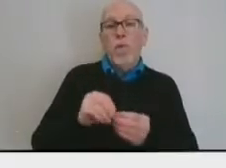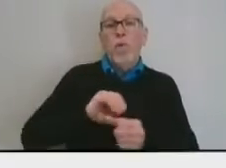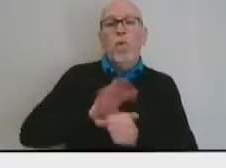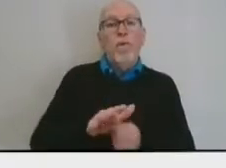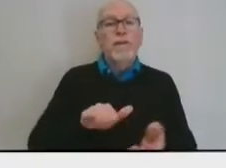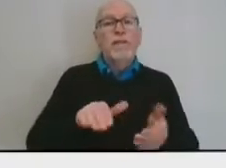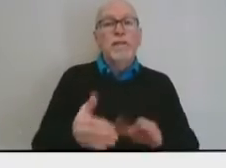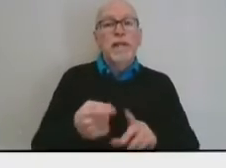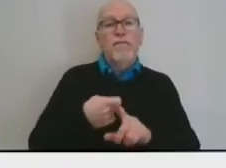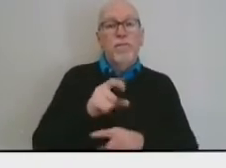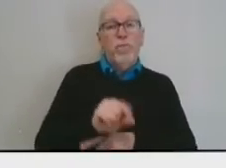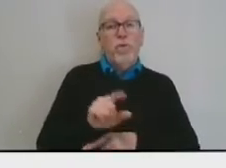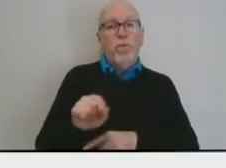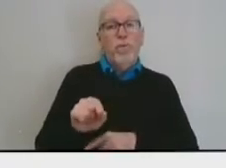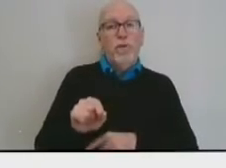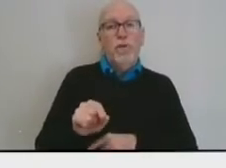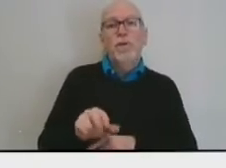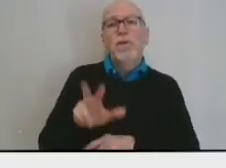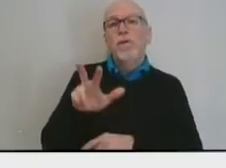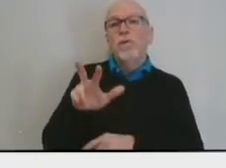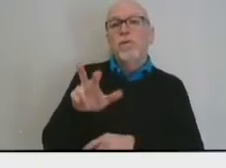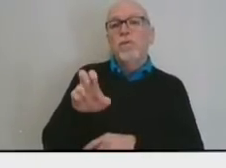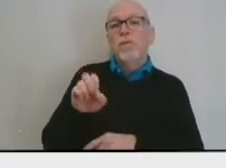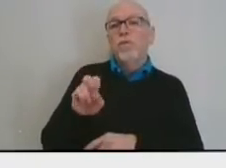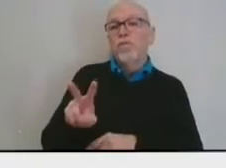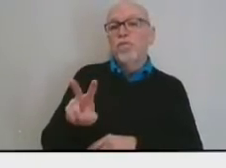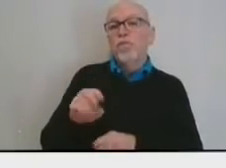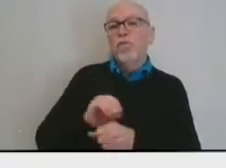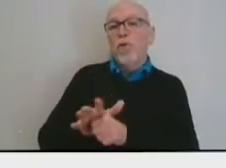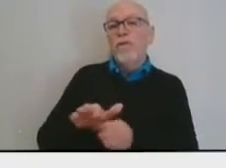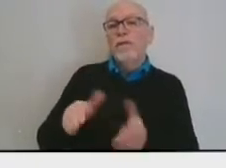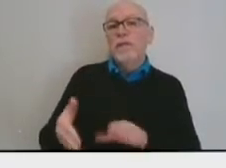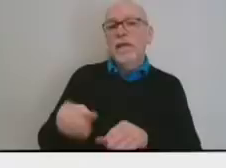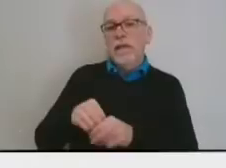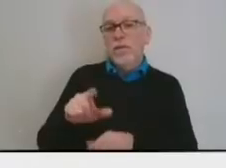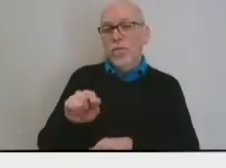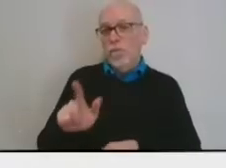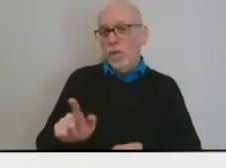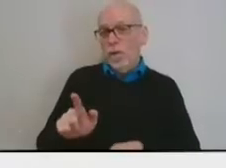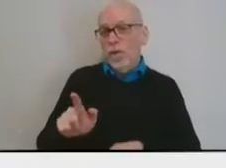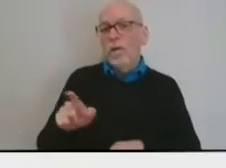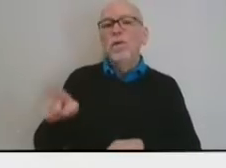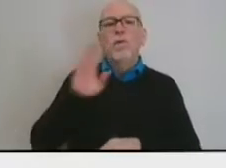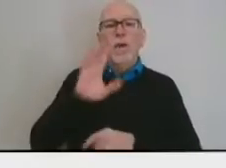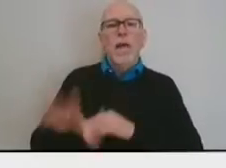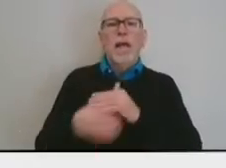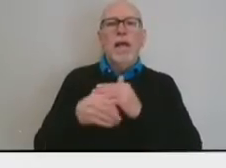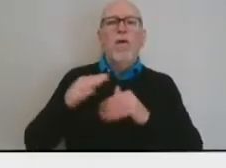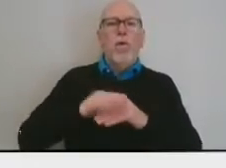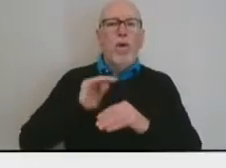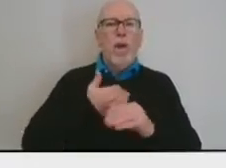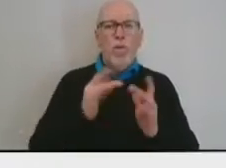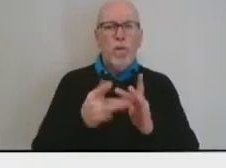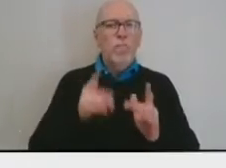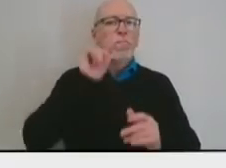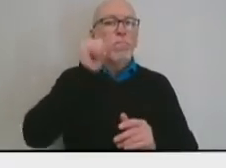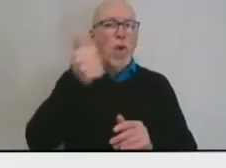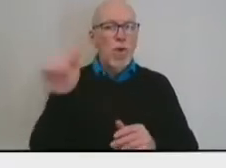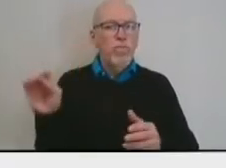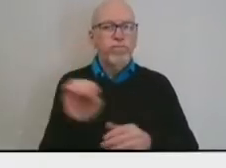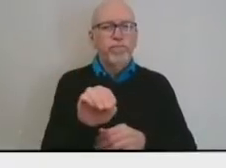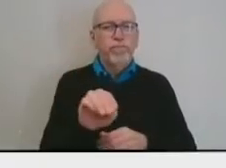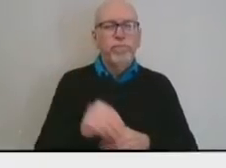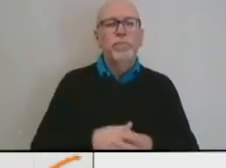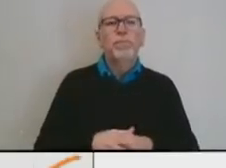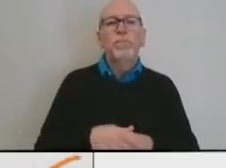from 2020 and 302 COVID deaths for 2021 that will be added to our dashboard tomorrow. As a